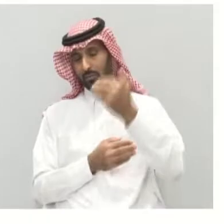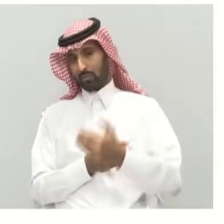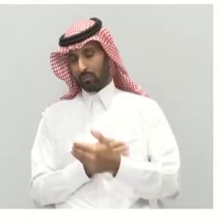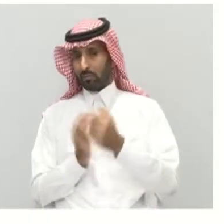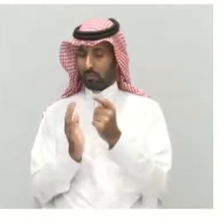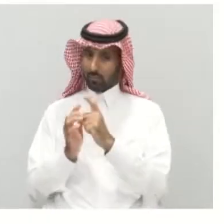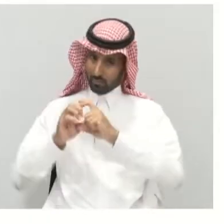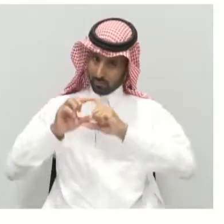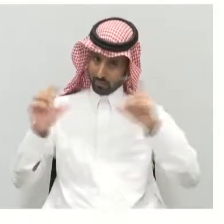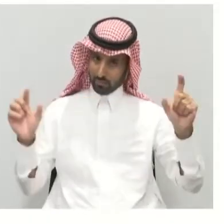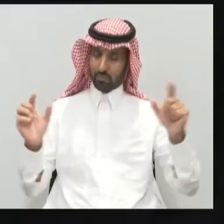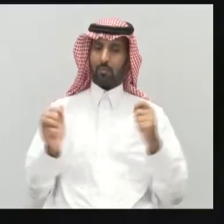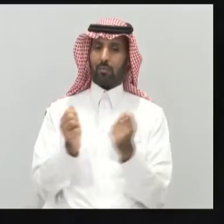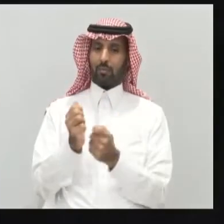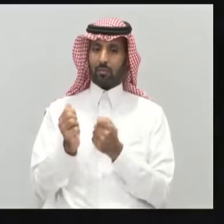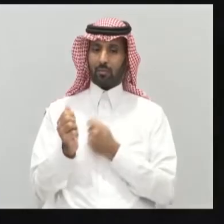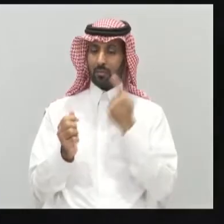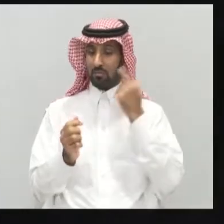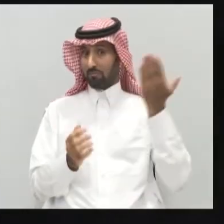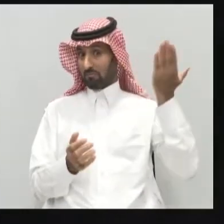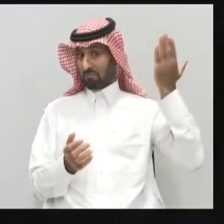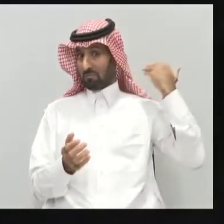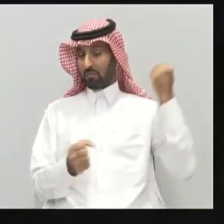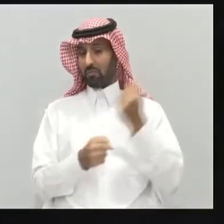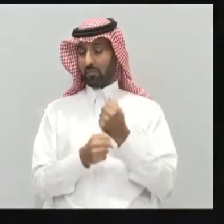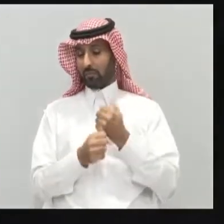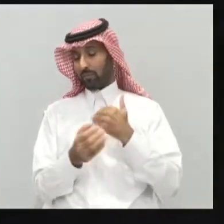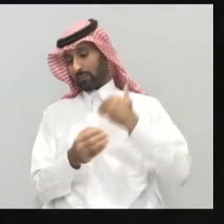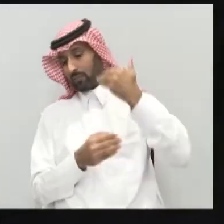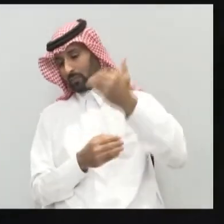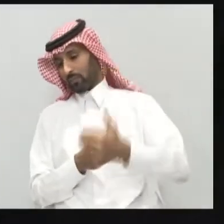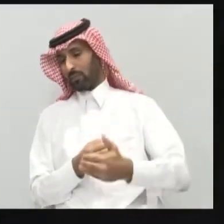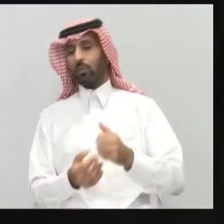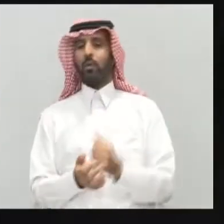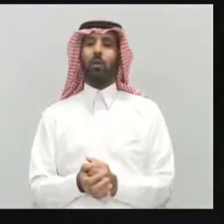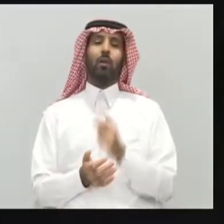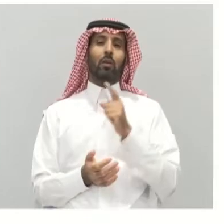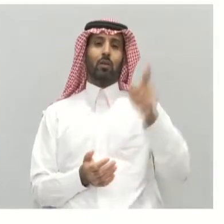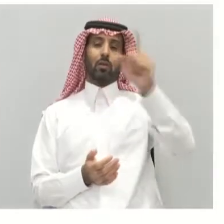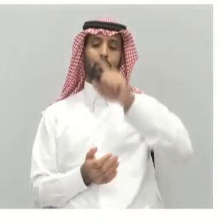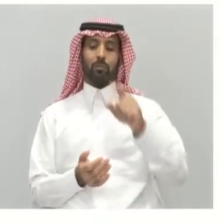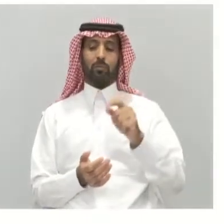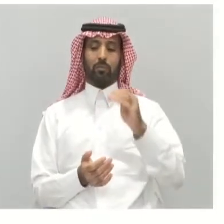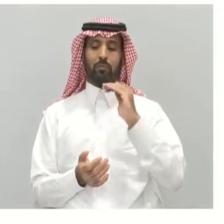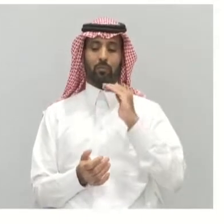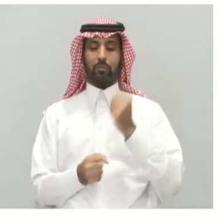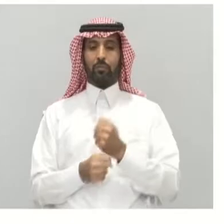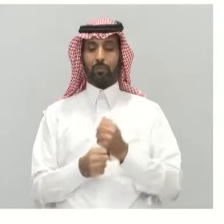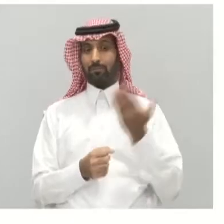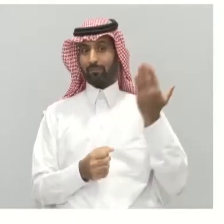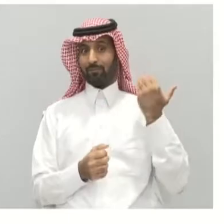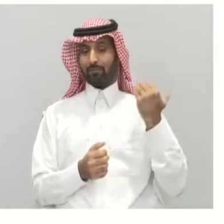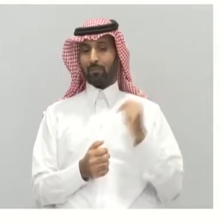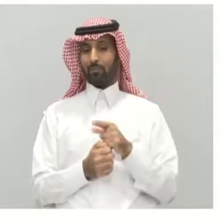write sentences in the past tense in a meaningful way. Ask and answer questions in the past. This is what